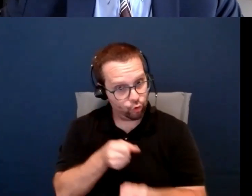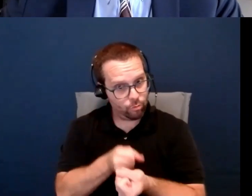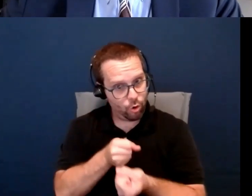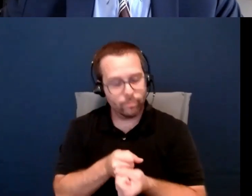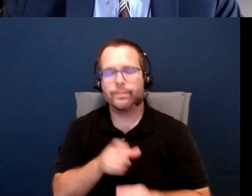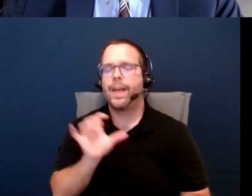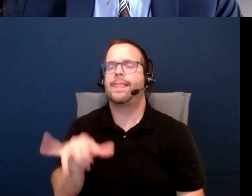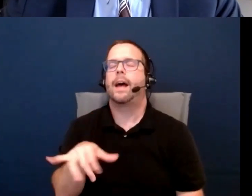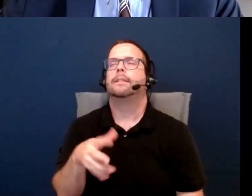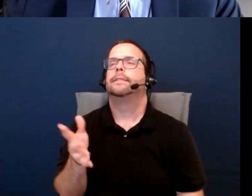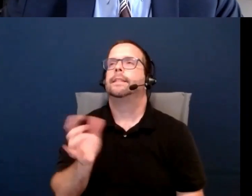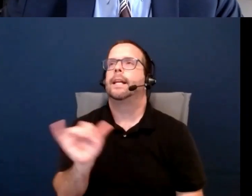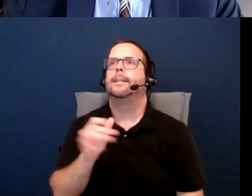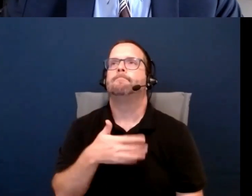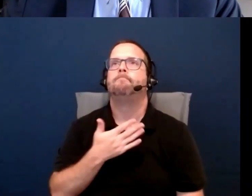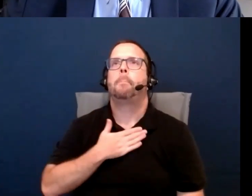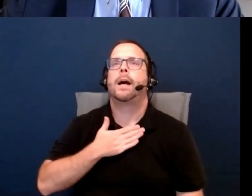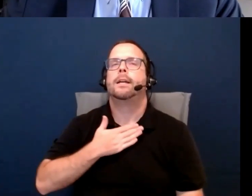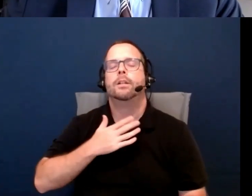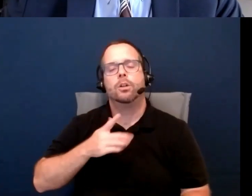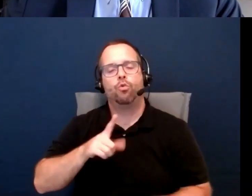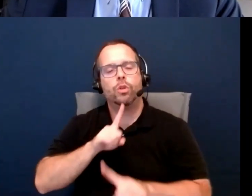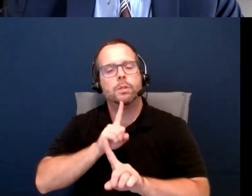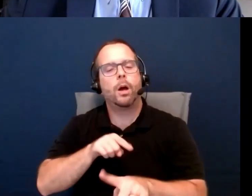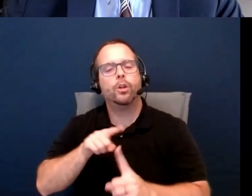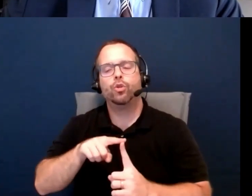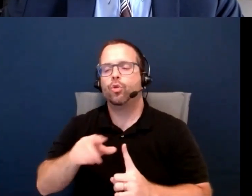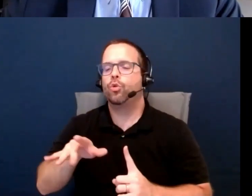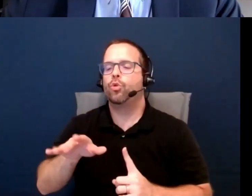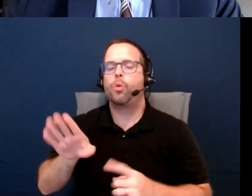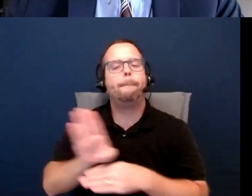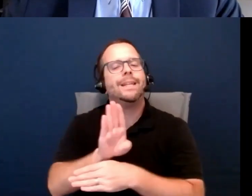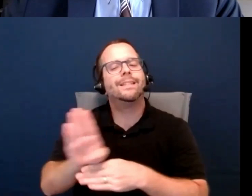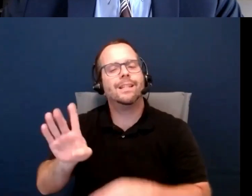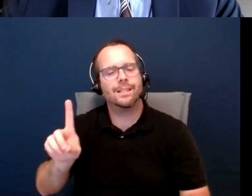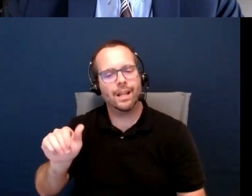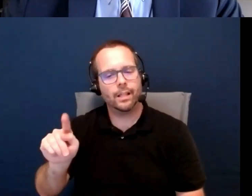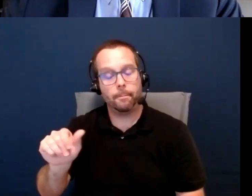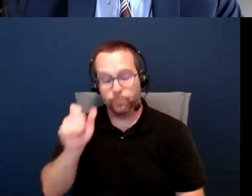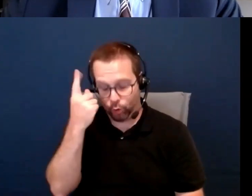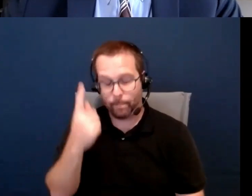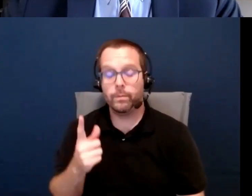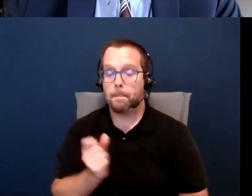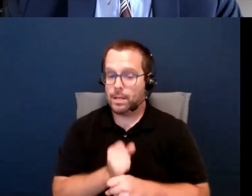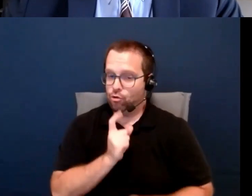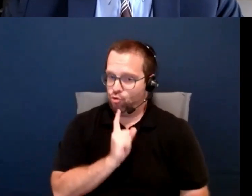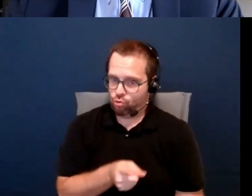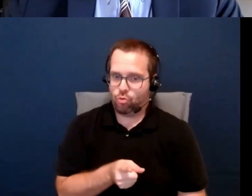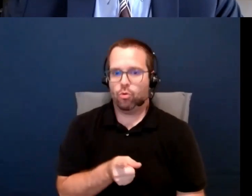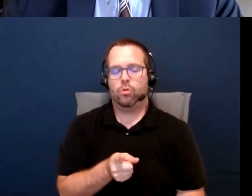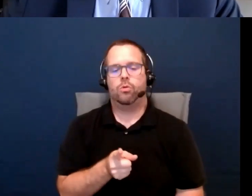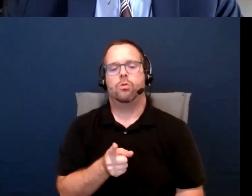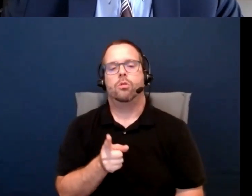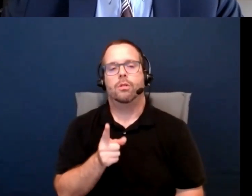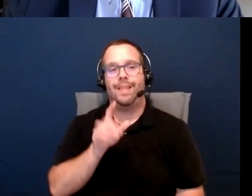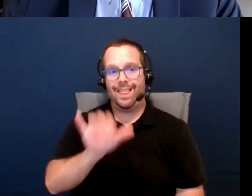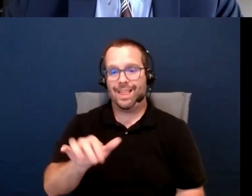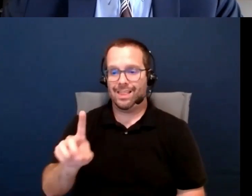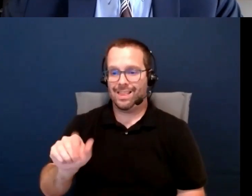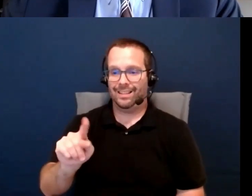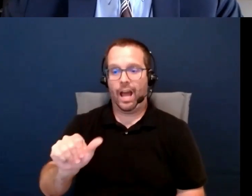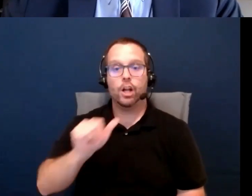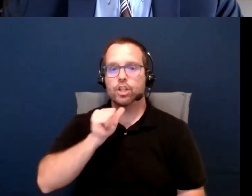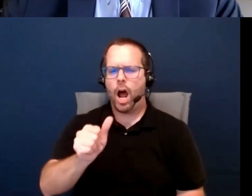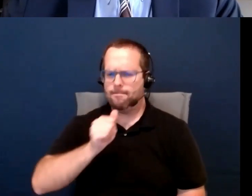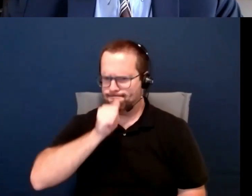like my response to the business data. As long as those data are not privatized in